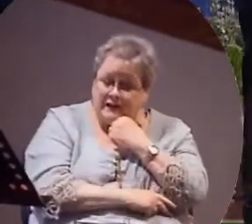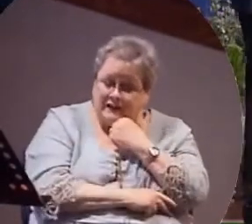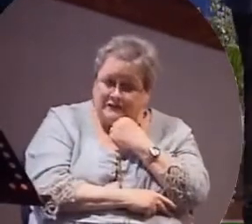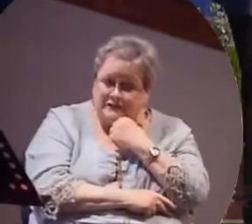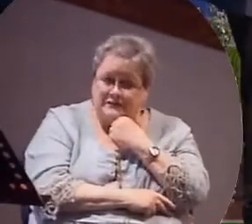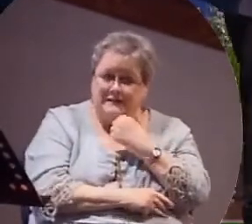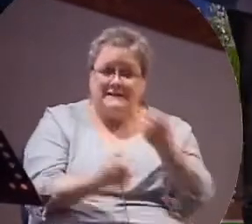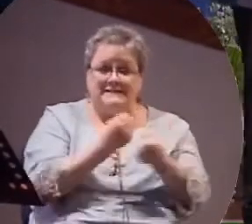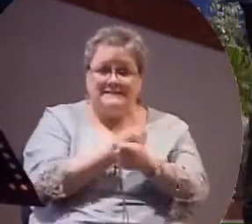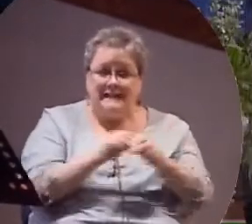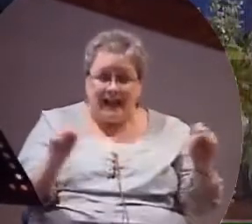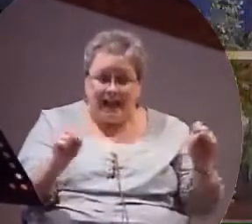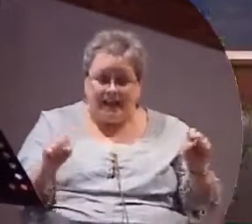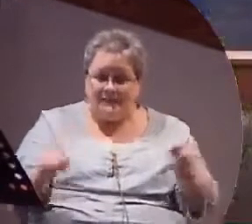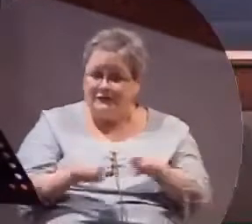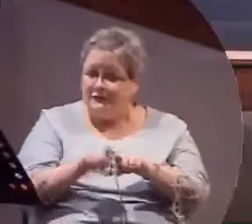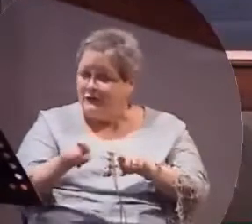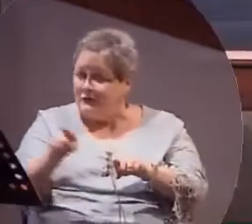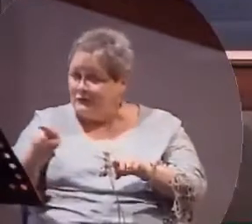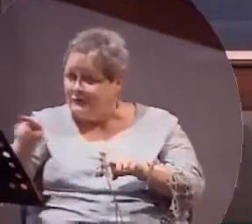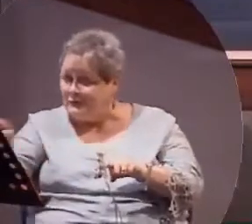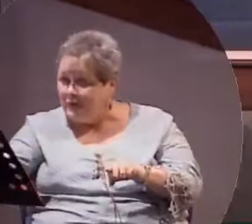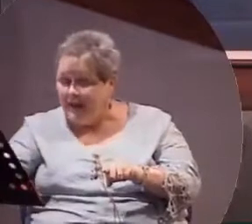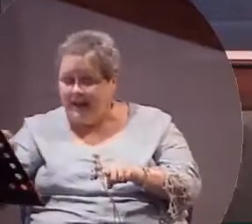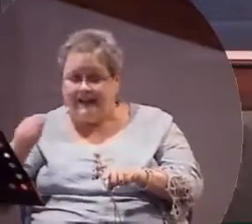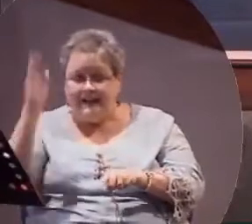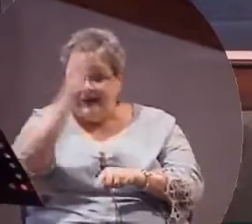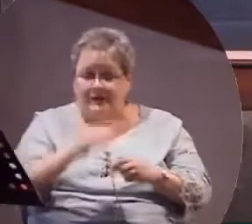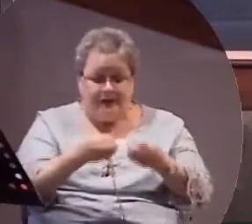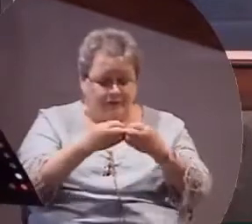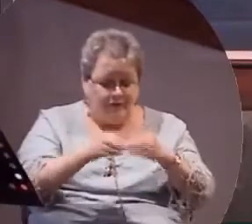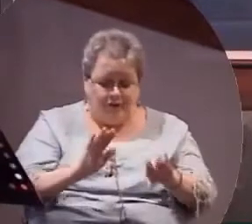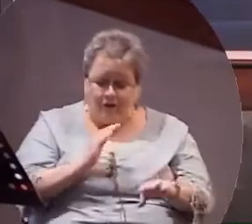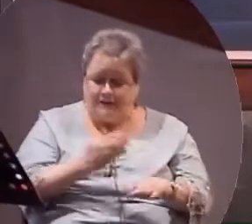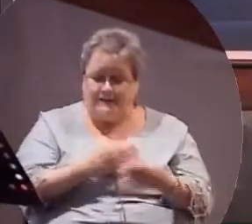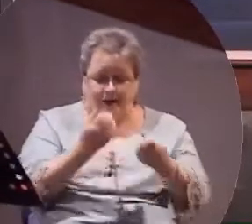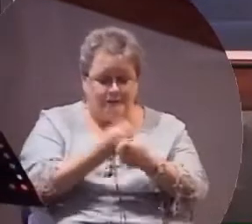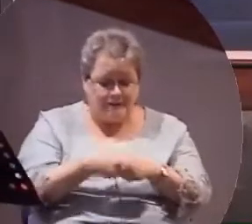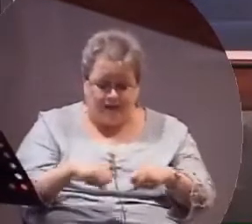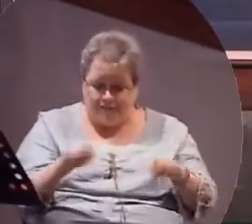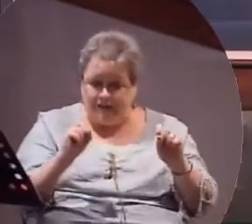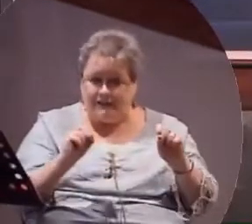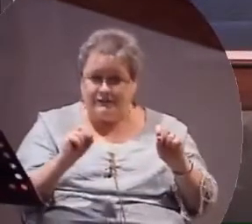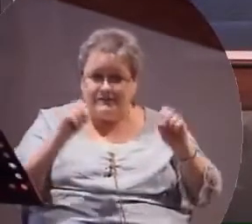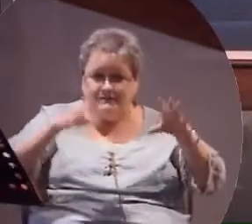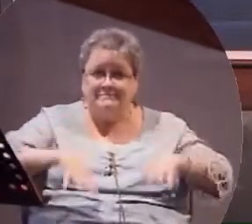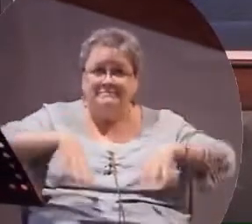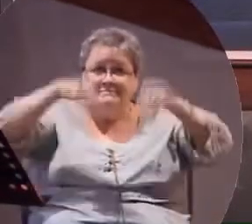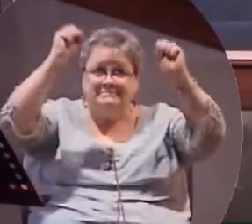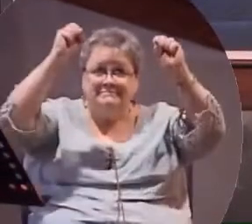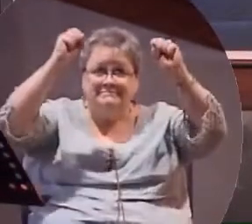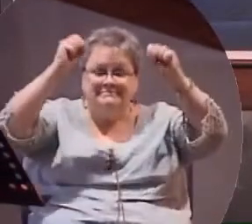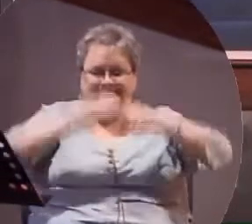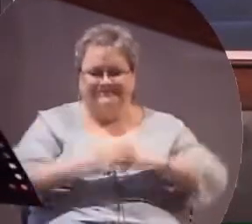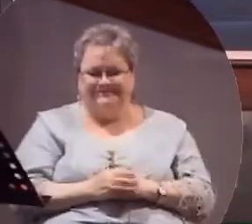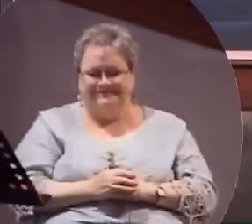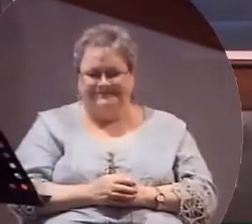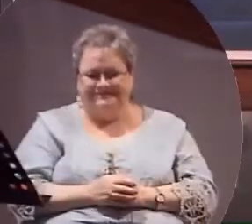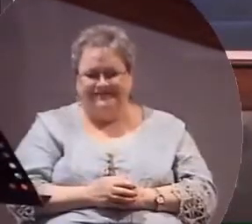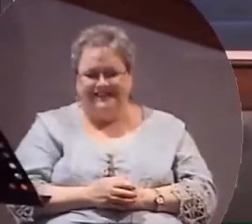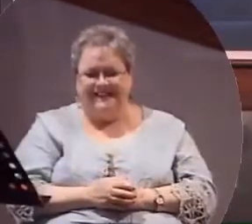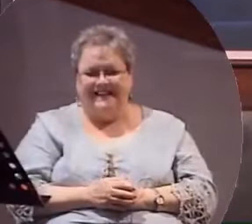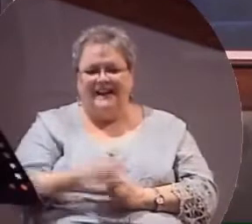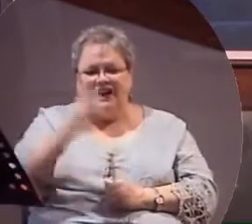And thank God for old sister much. Much more than being now saved by His